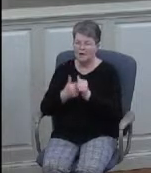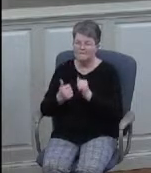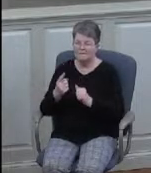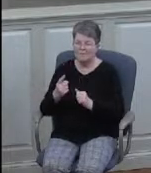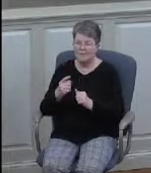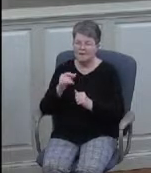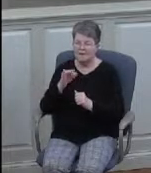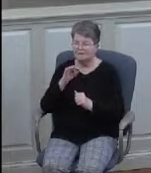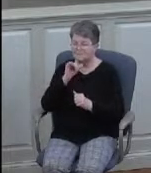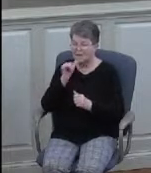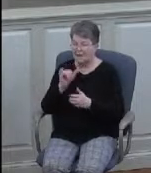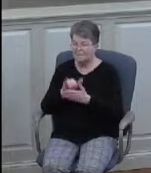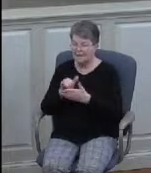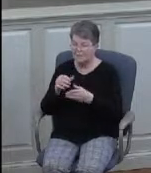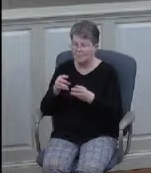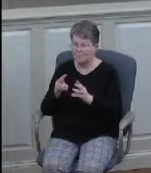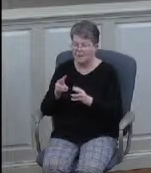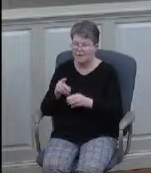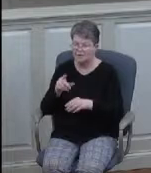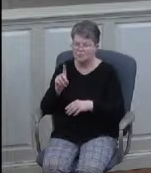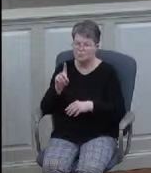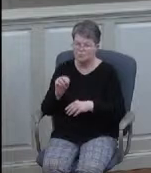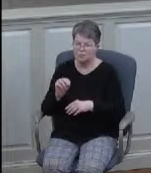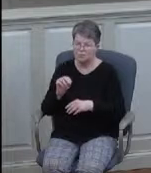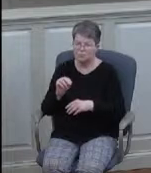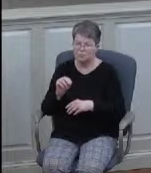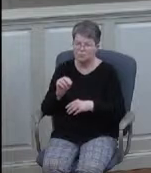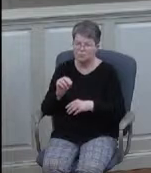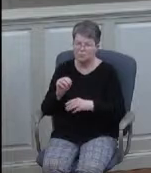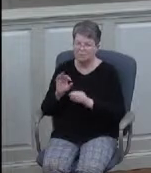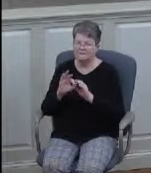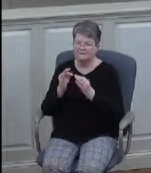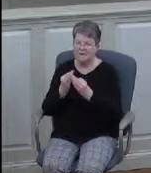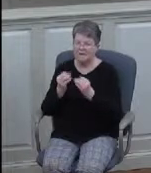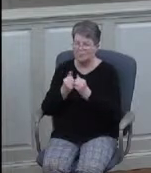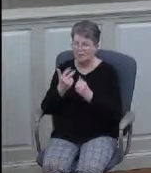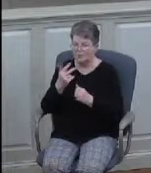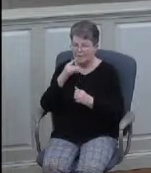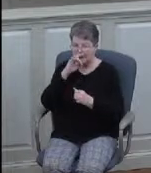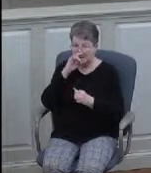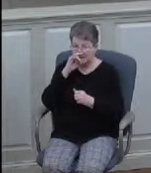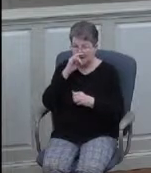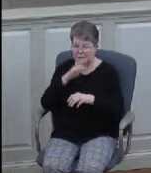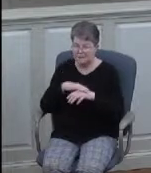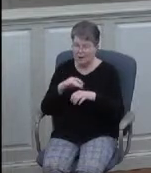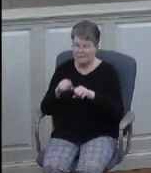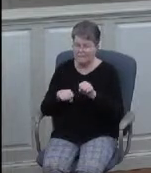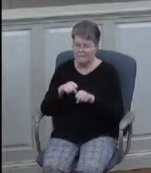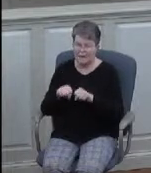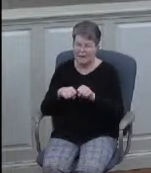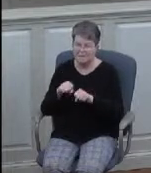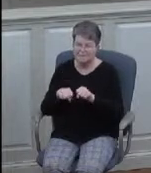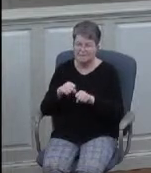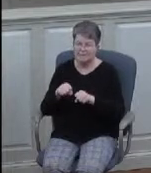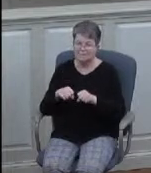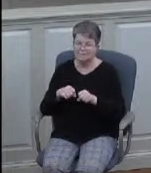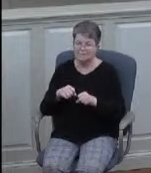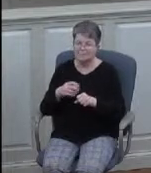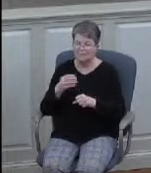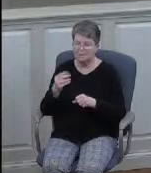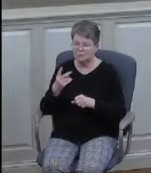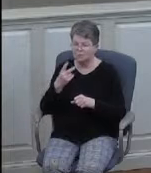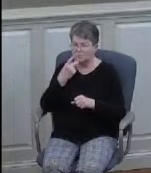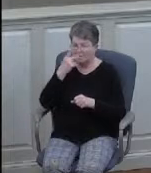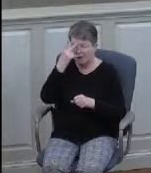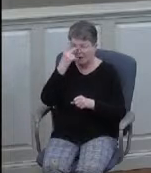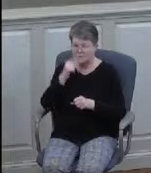if it's not that way, then you really do kind of, you know, some, a family with three little kids on little bicycles and, a, and two parents, they're not